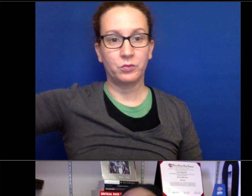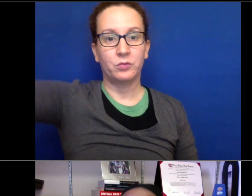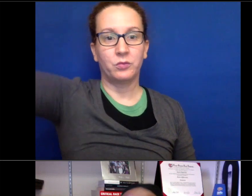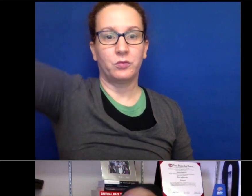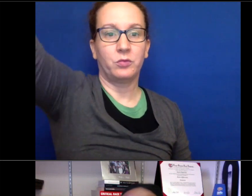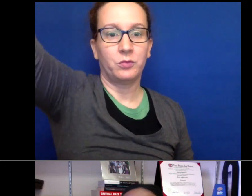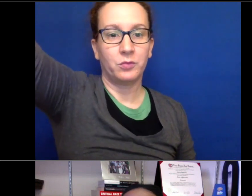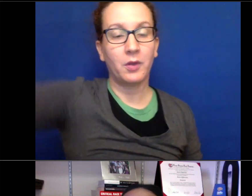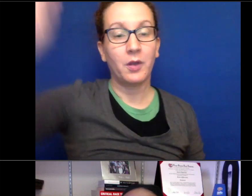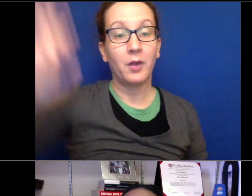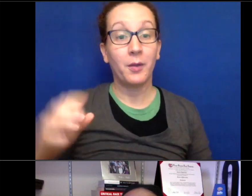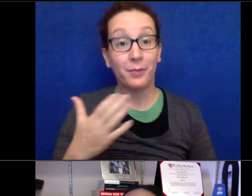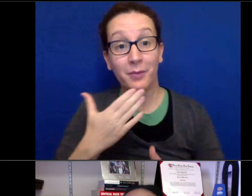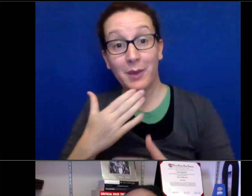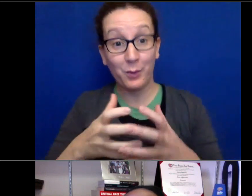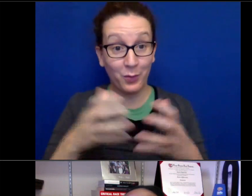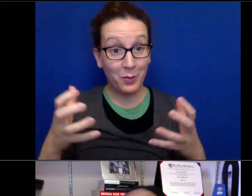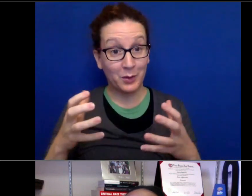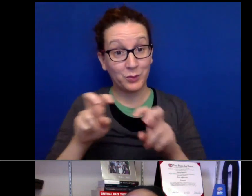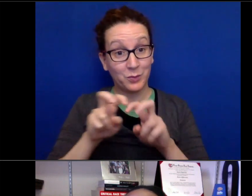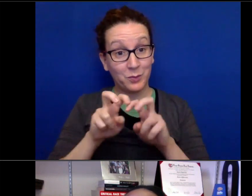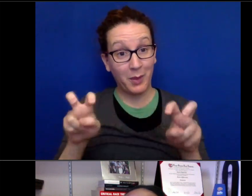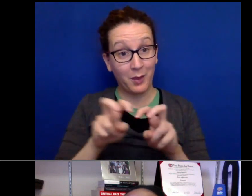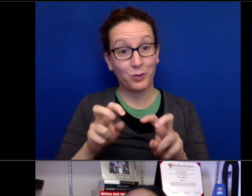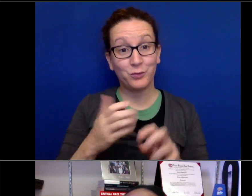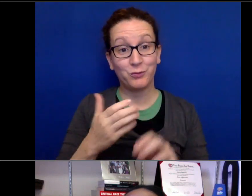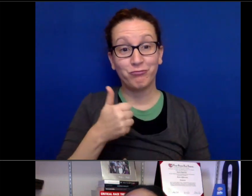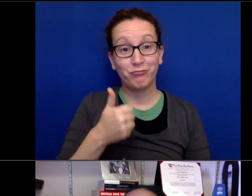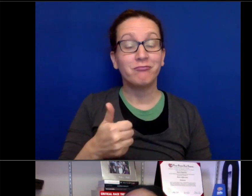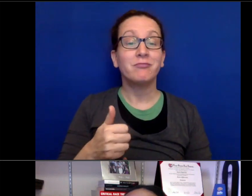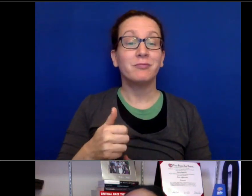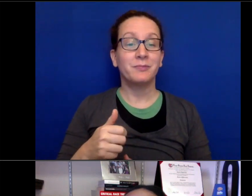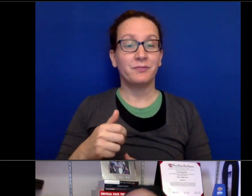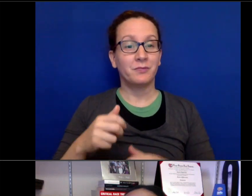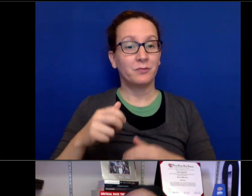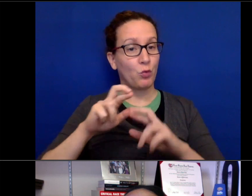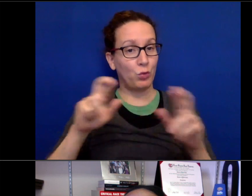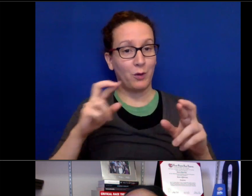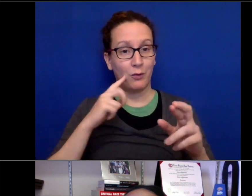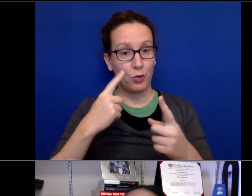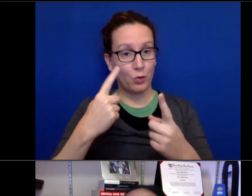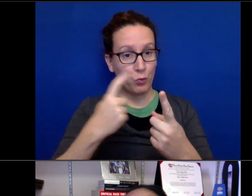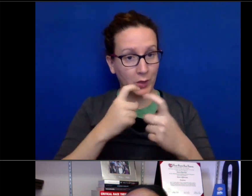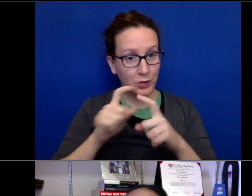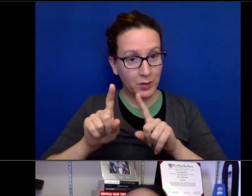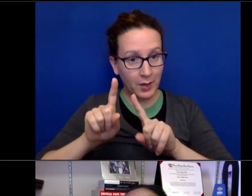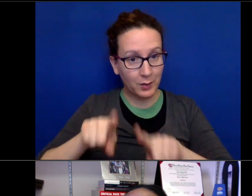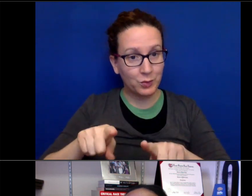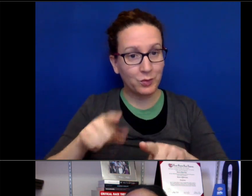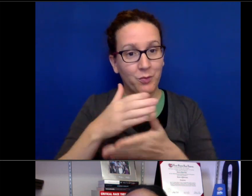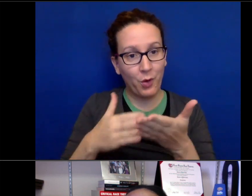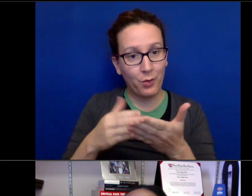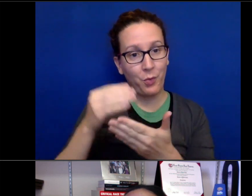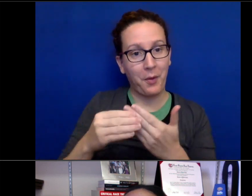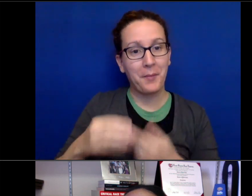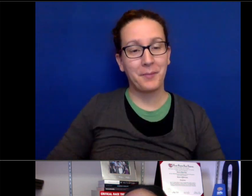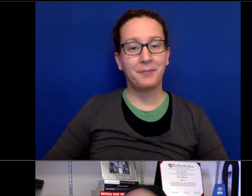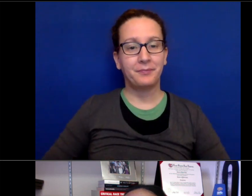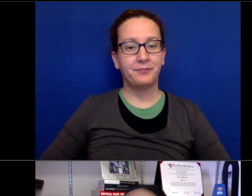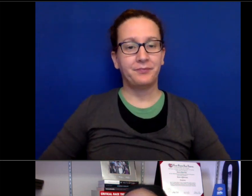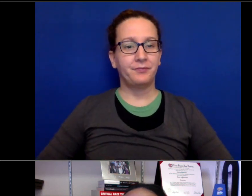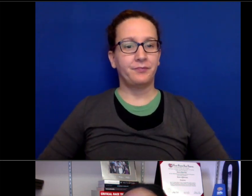So thank you very much to our panelists, and we are ready now for the question and answer portion of the program. So again, you will